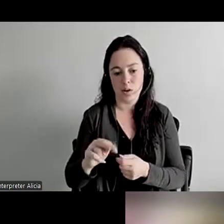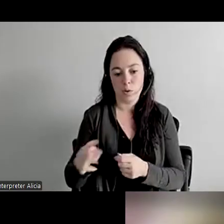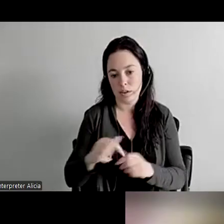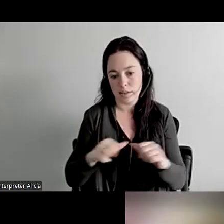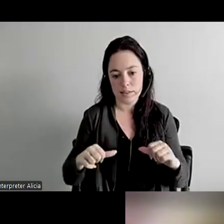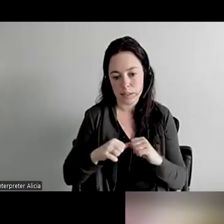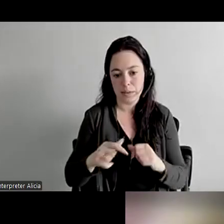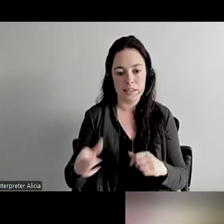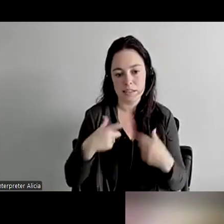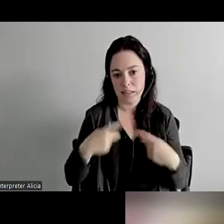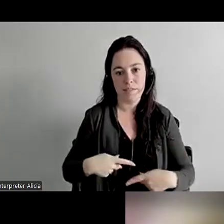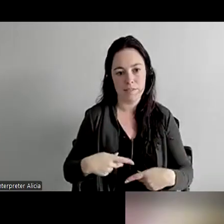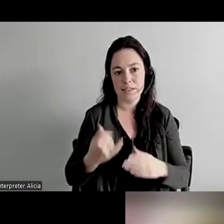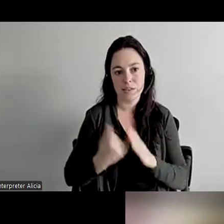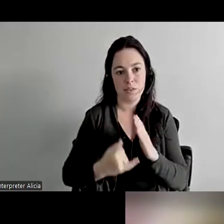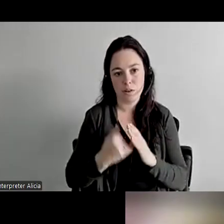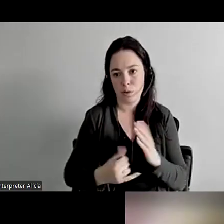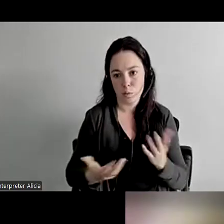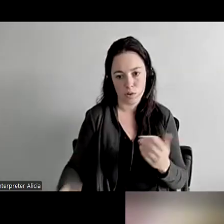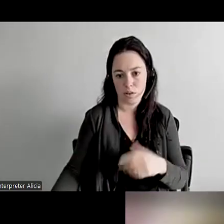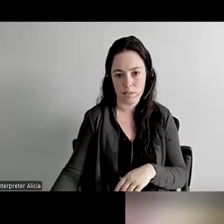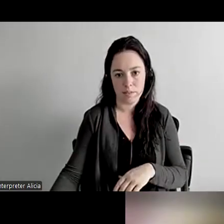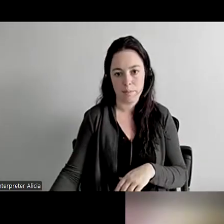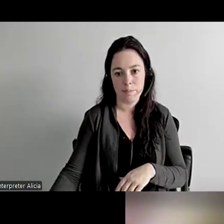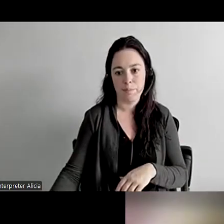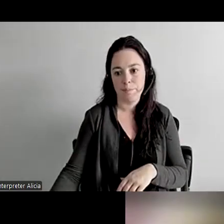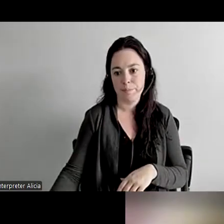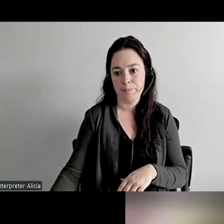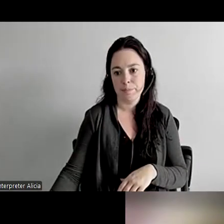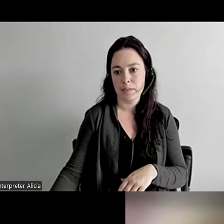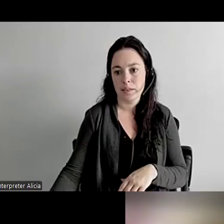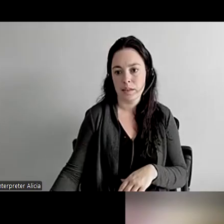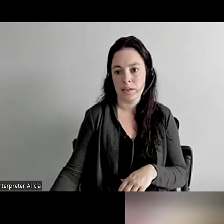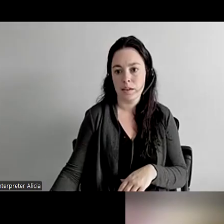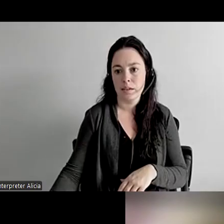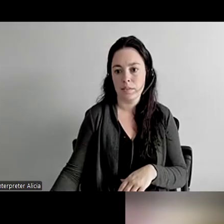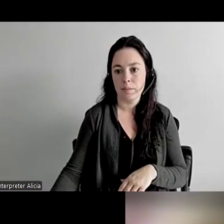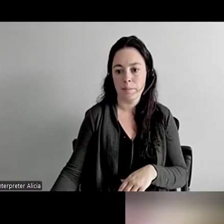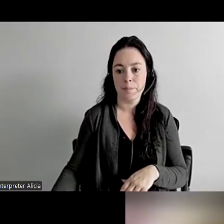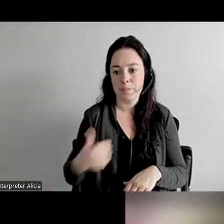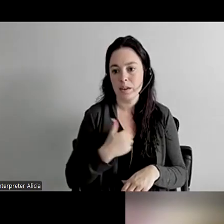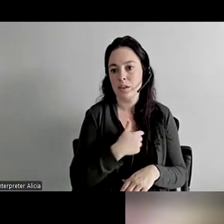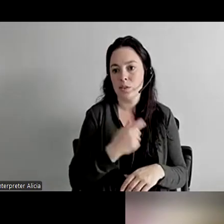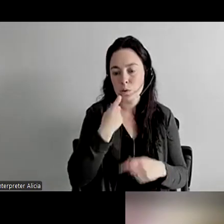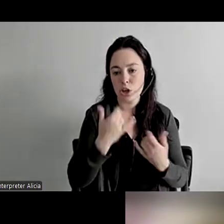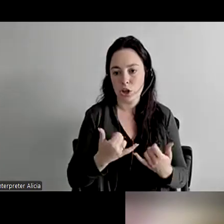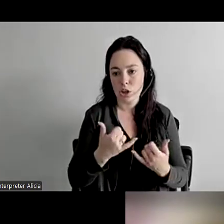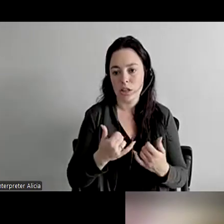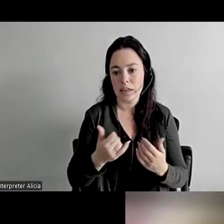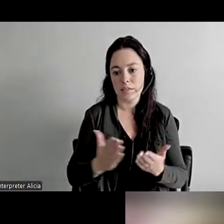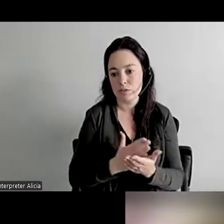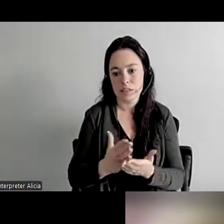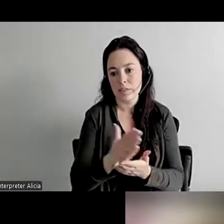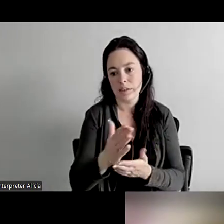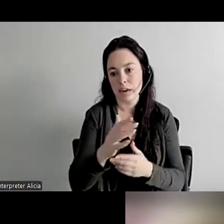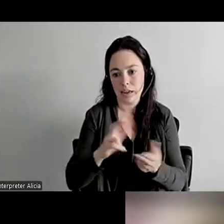that physical artwork. We're currently navigating, even with contracts, that work